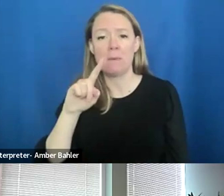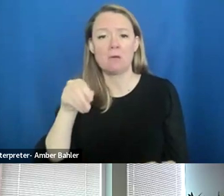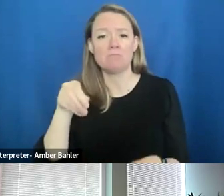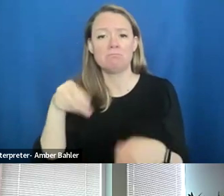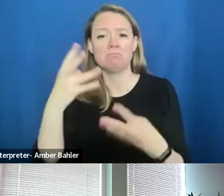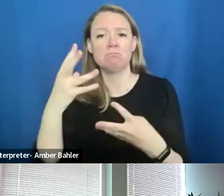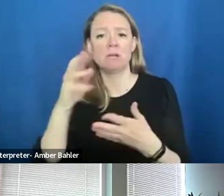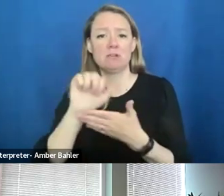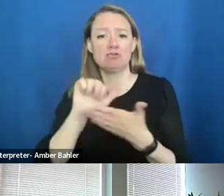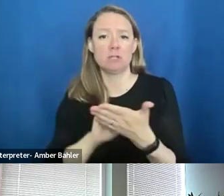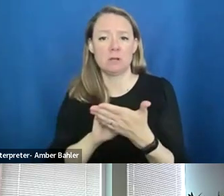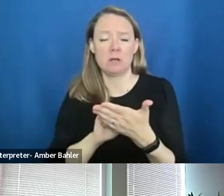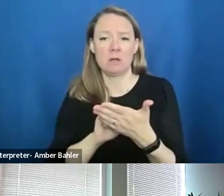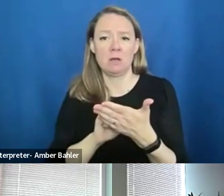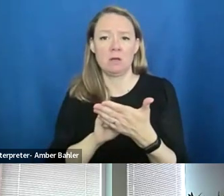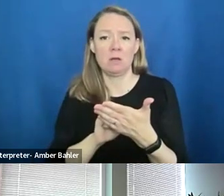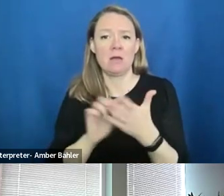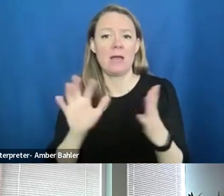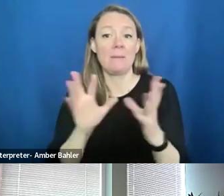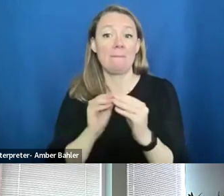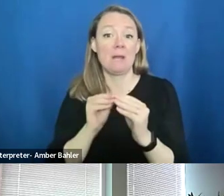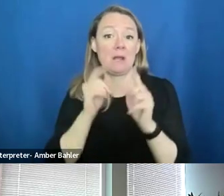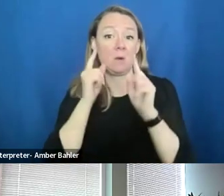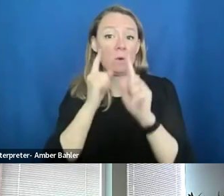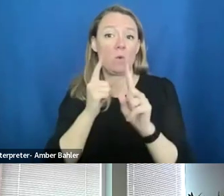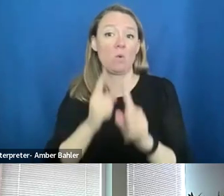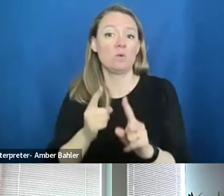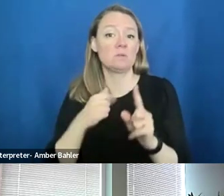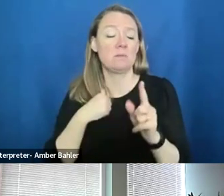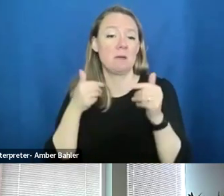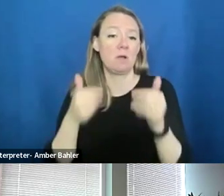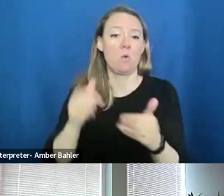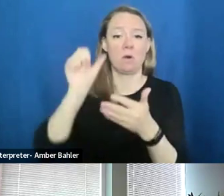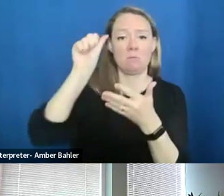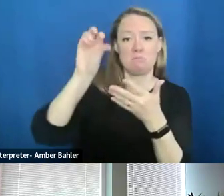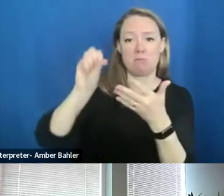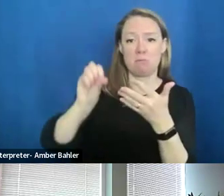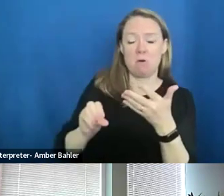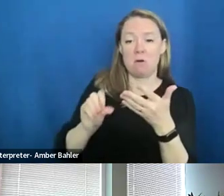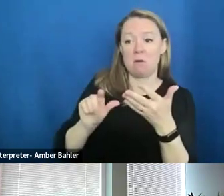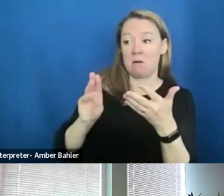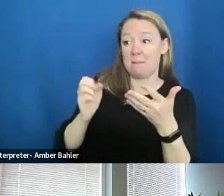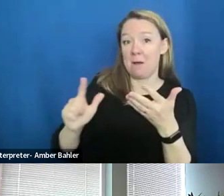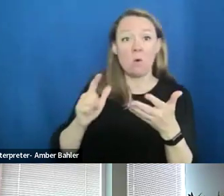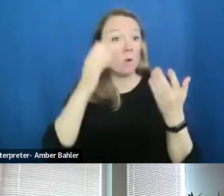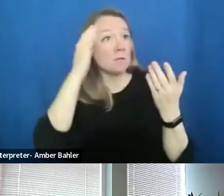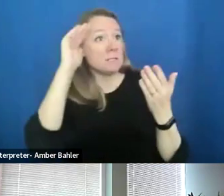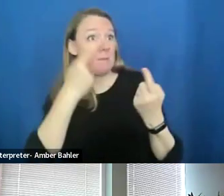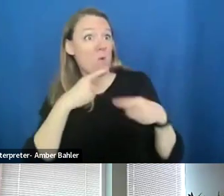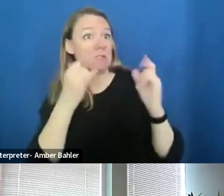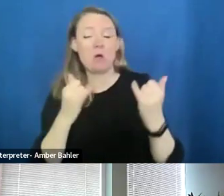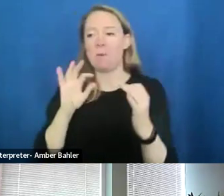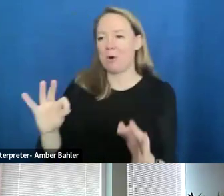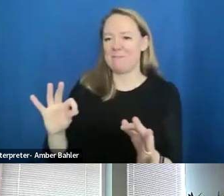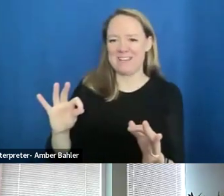and meeting objectives, I'll go ahead and walk everyone through that and we'll give Michael a few minutes. I guess it works now. Oh, perfect. All